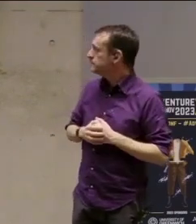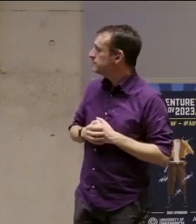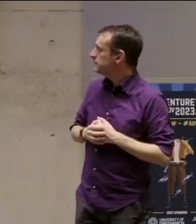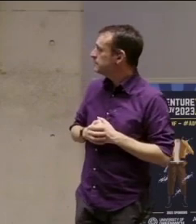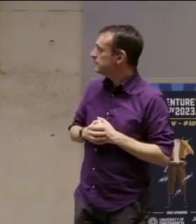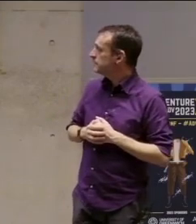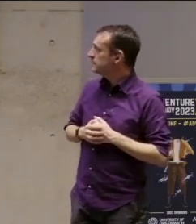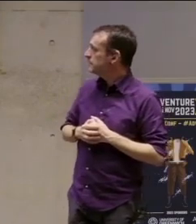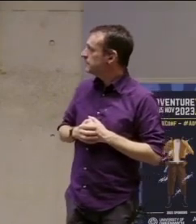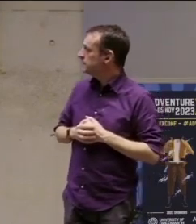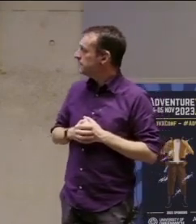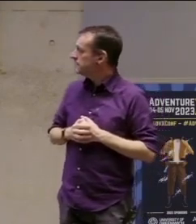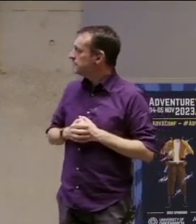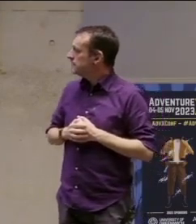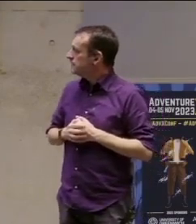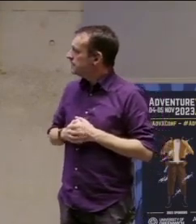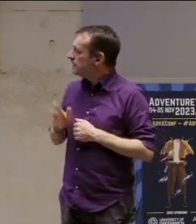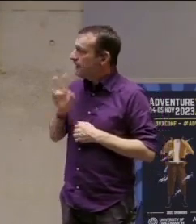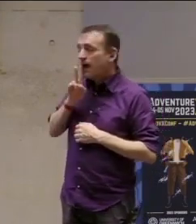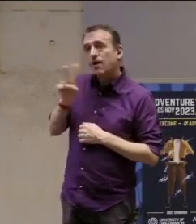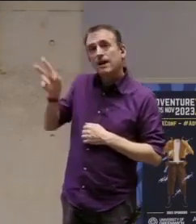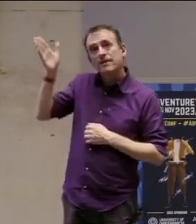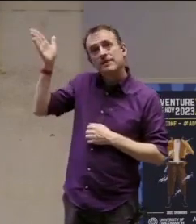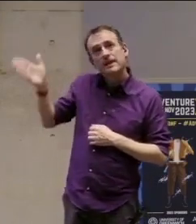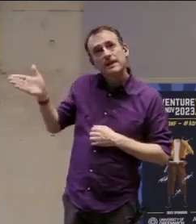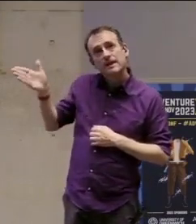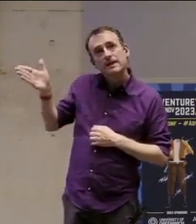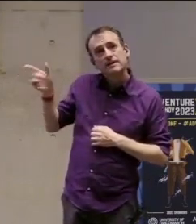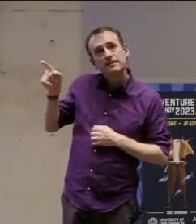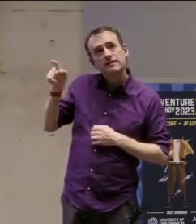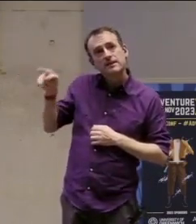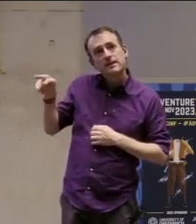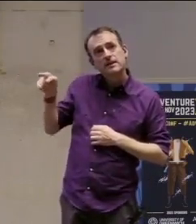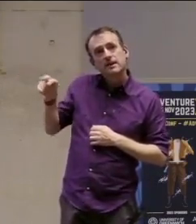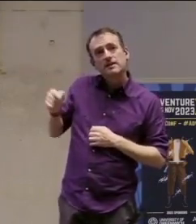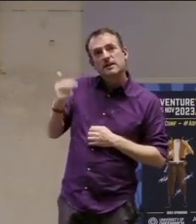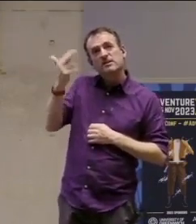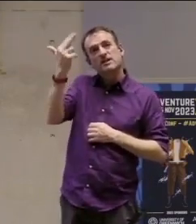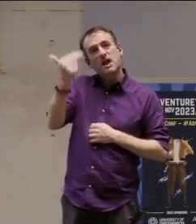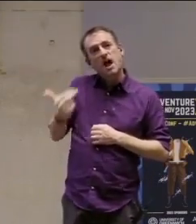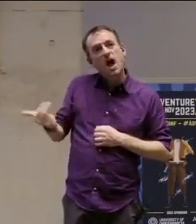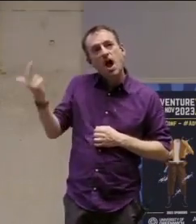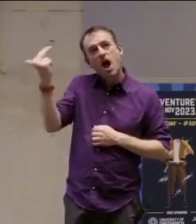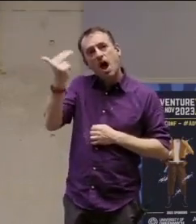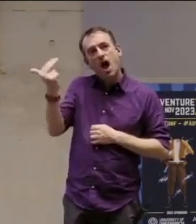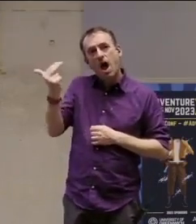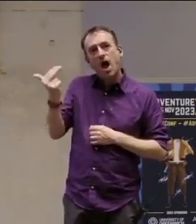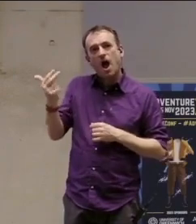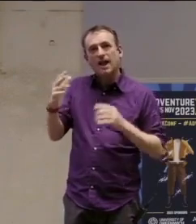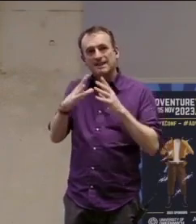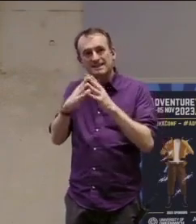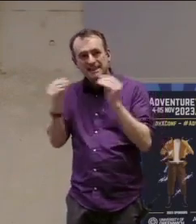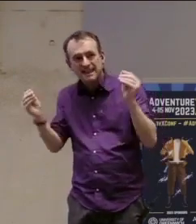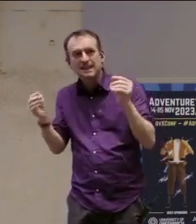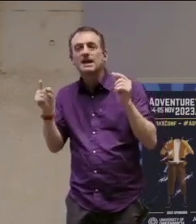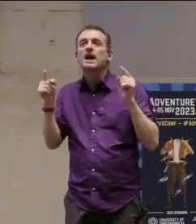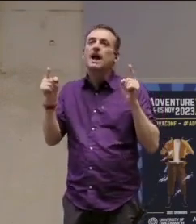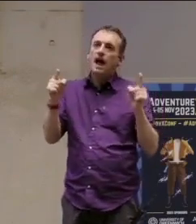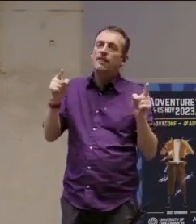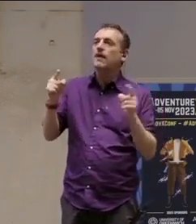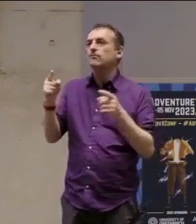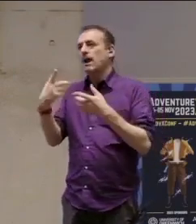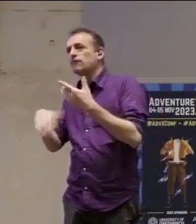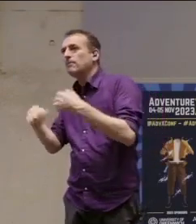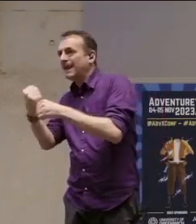for the cutscenes, as you saw before. I look at this and I go, this is the artwork for the gameplay. We're just playing games here, right, effectively.